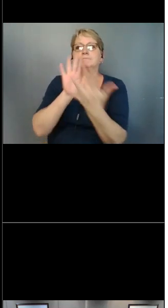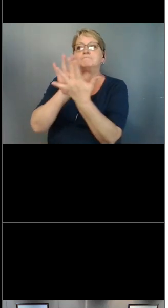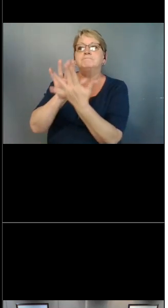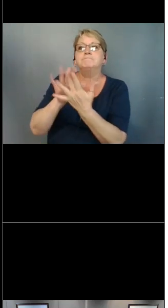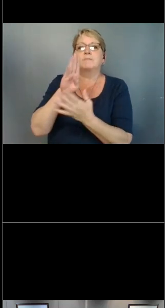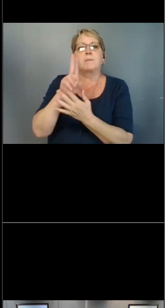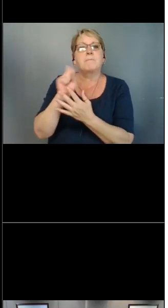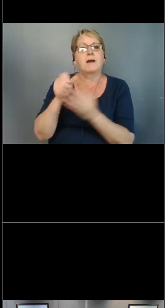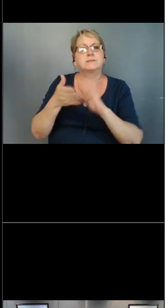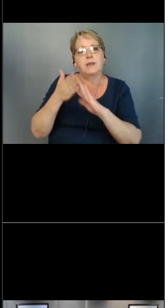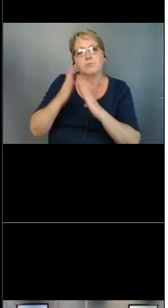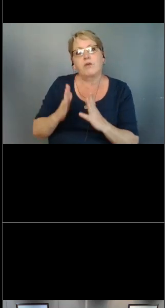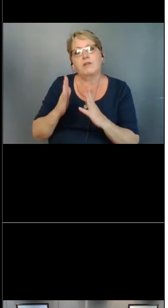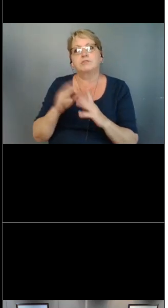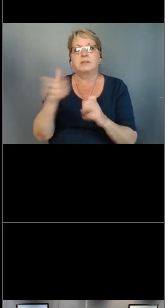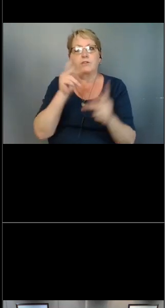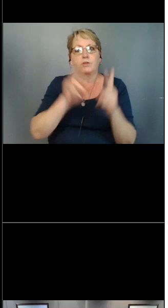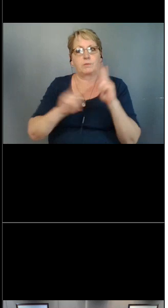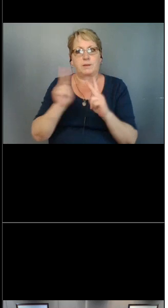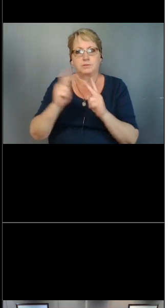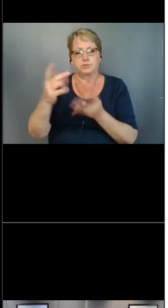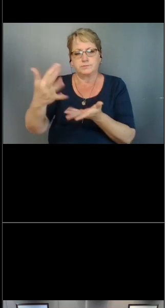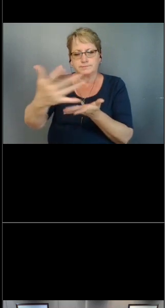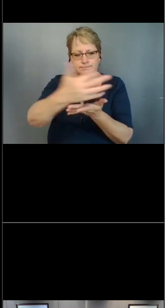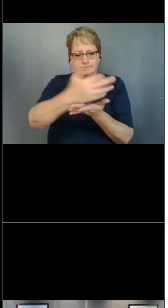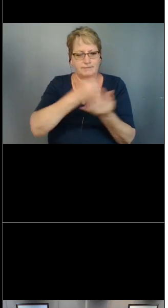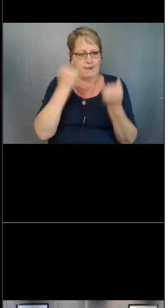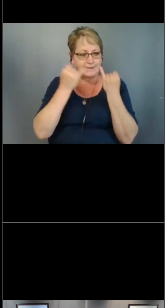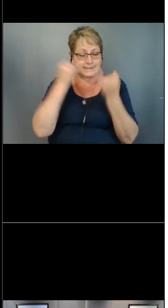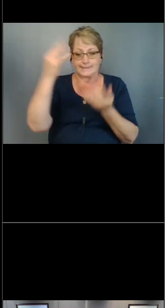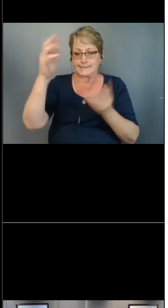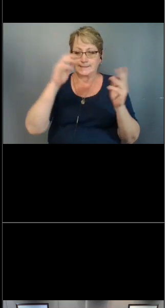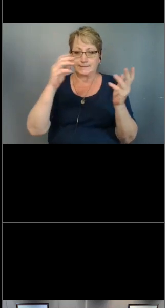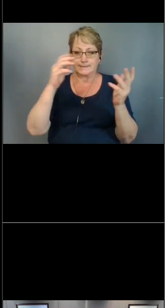employees to gather ideas and information. The majority of these